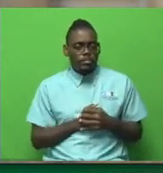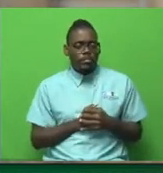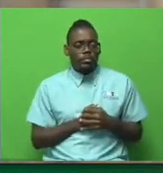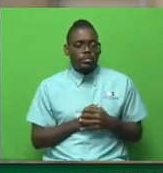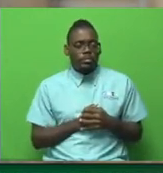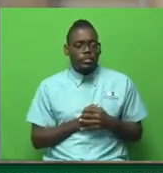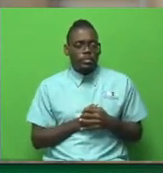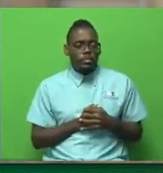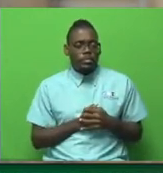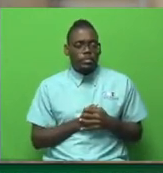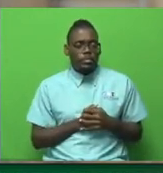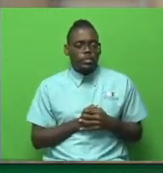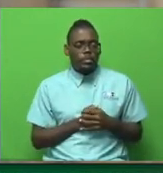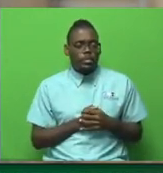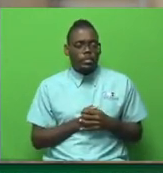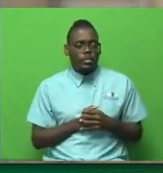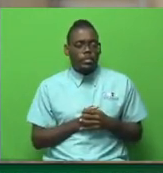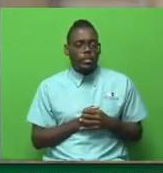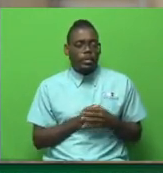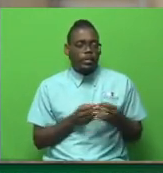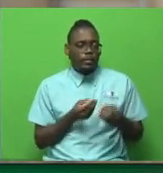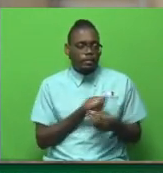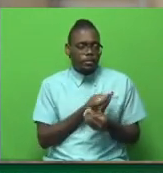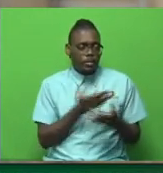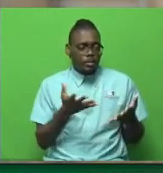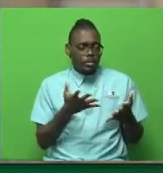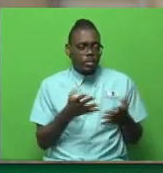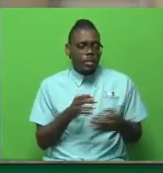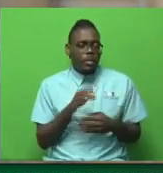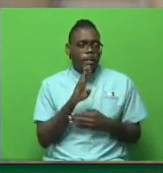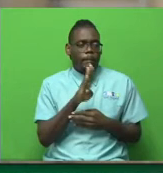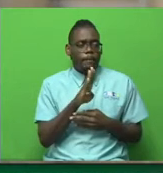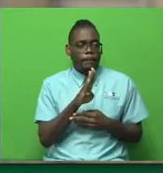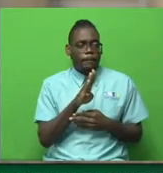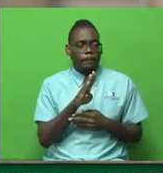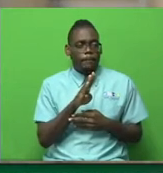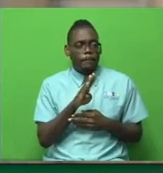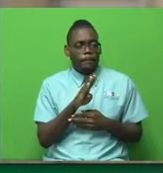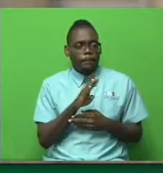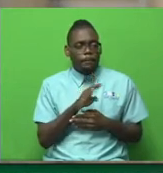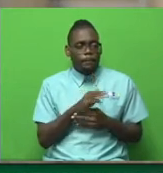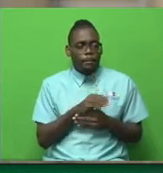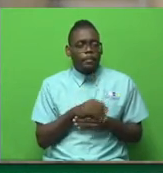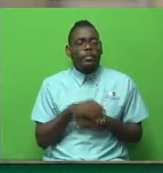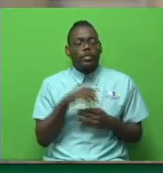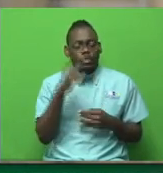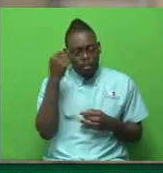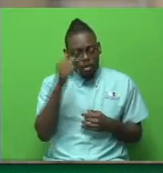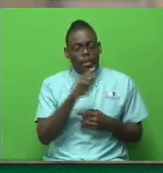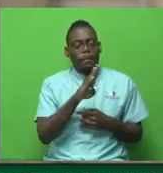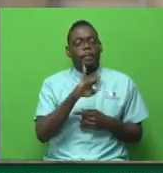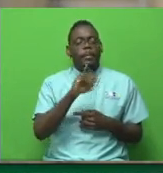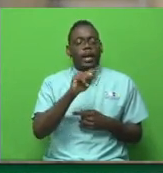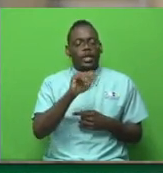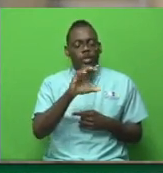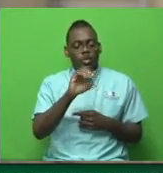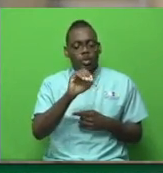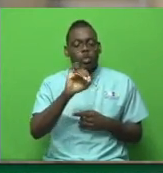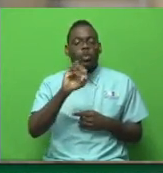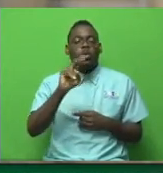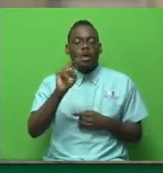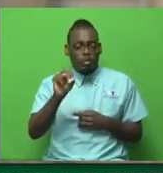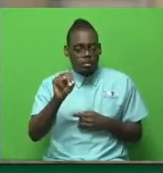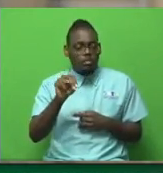enough they make this prediction that is proven to be unsubstantiated and completely false